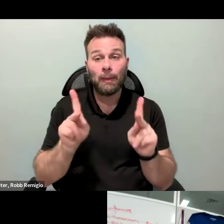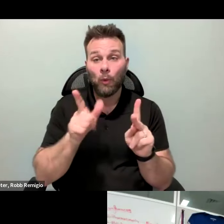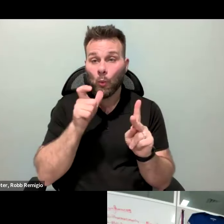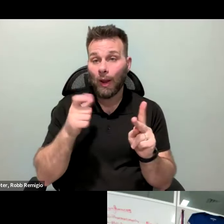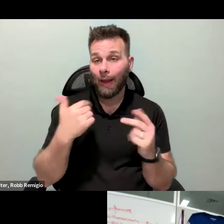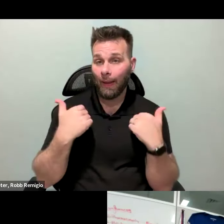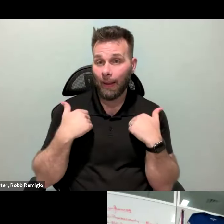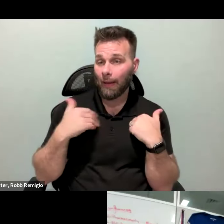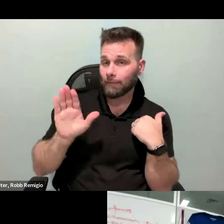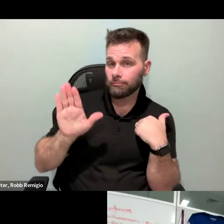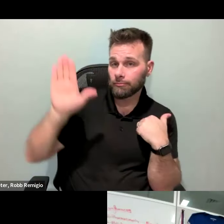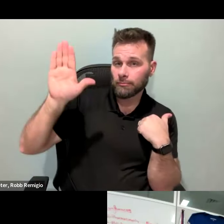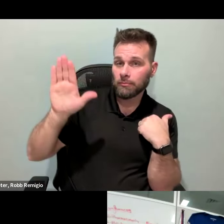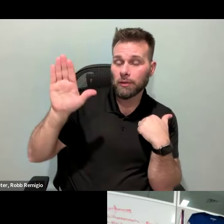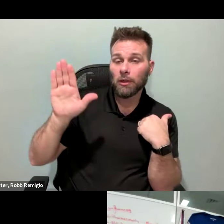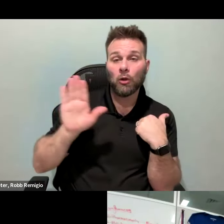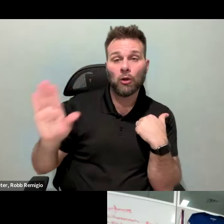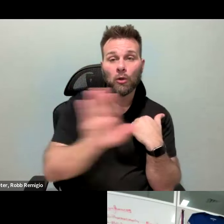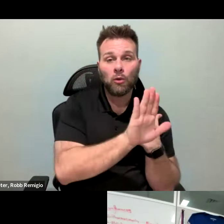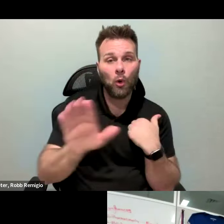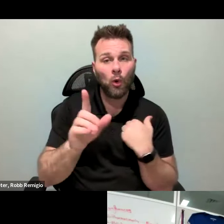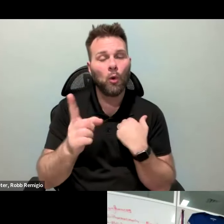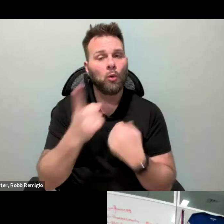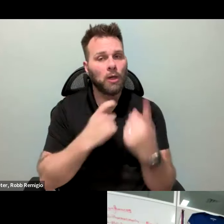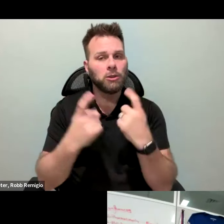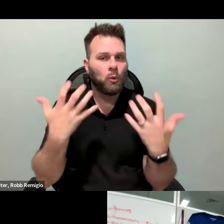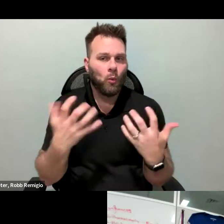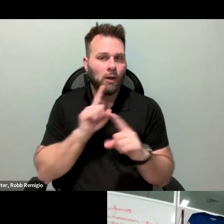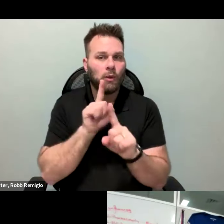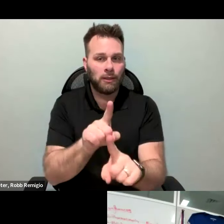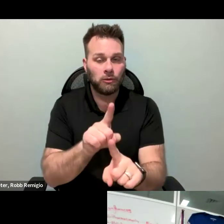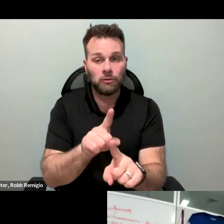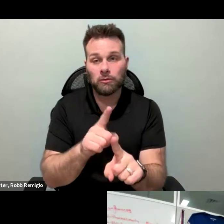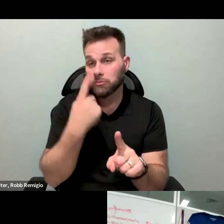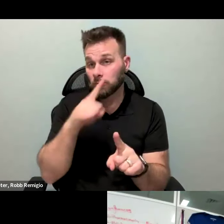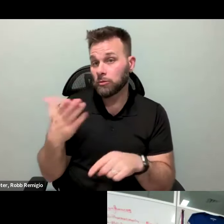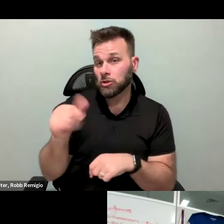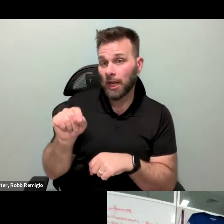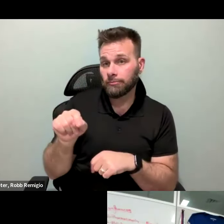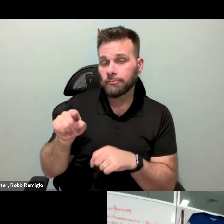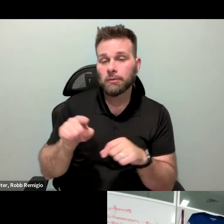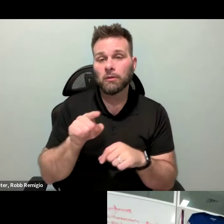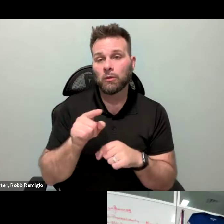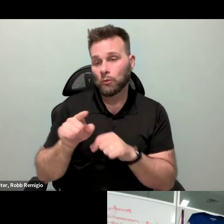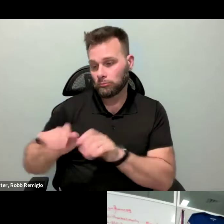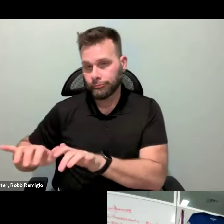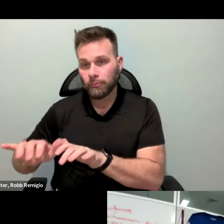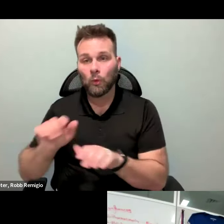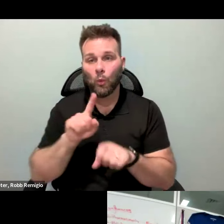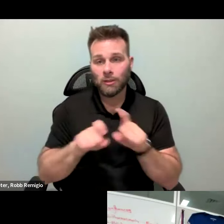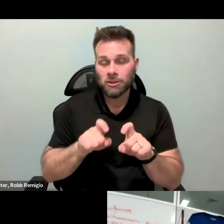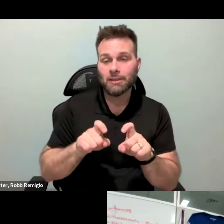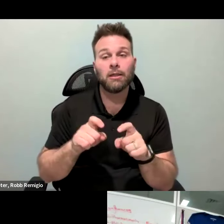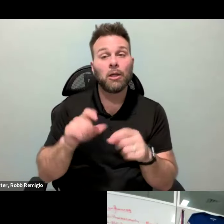questions answered. So if you would be kind enough to put your question in the chat along with your contact information,